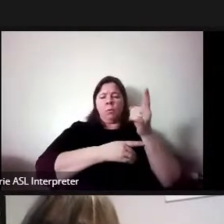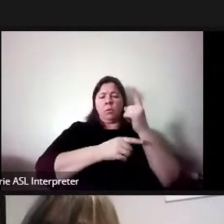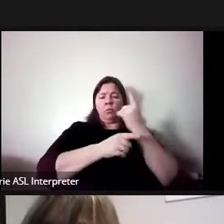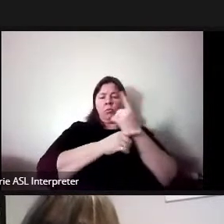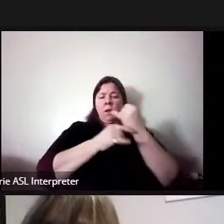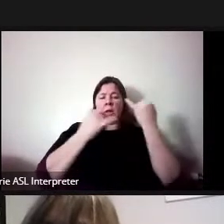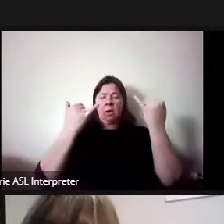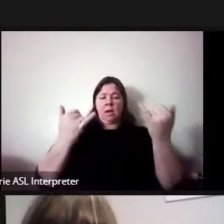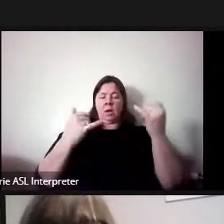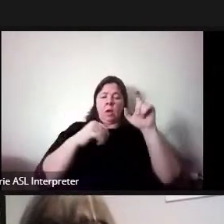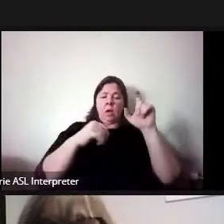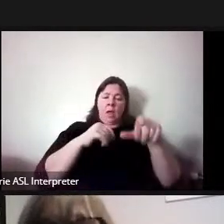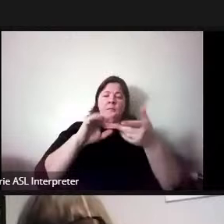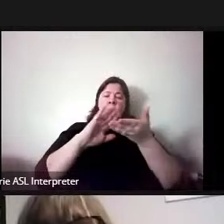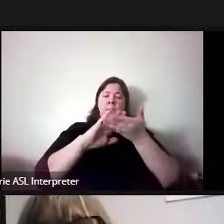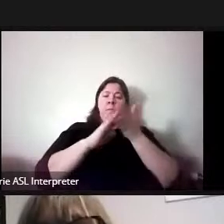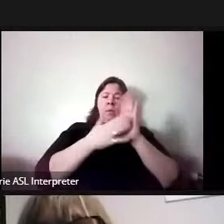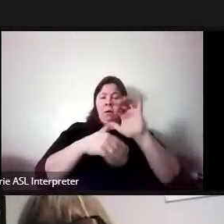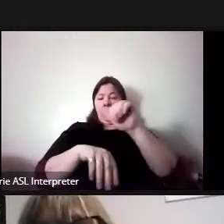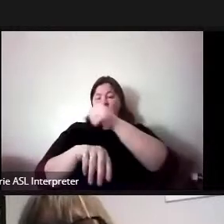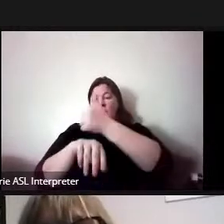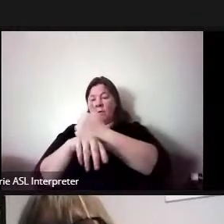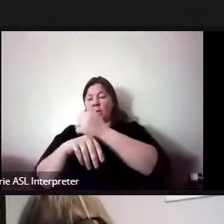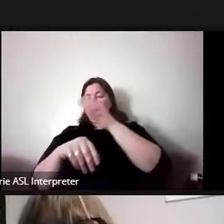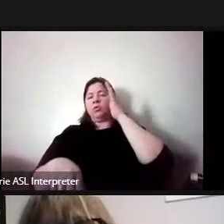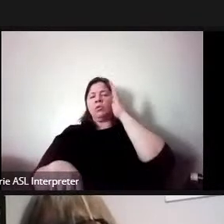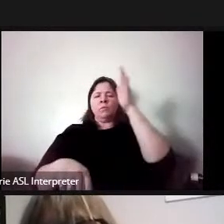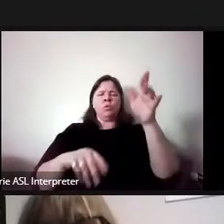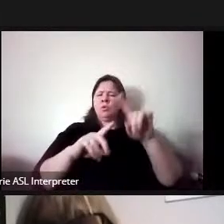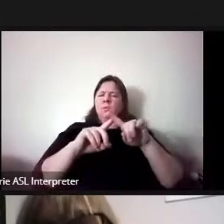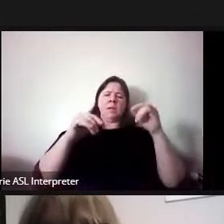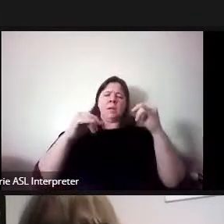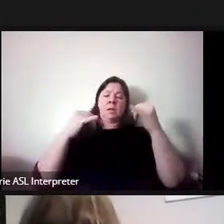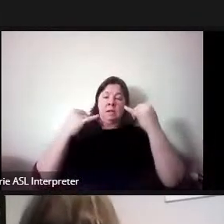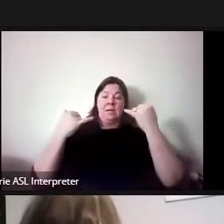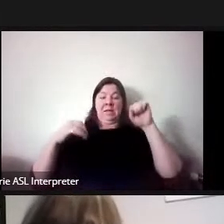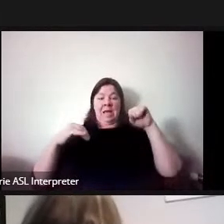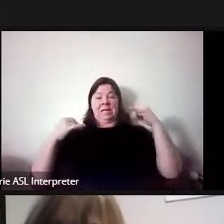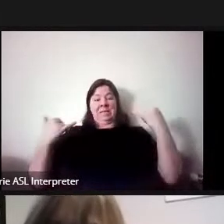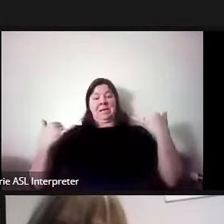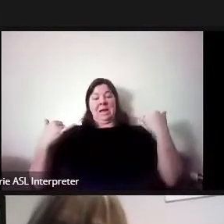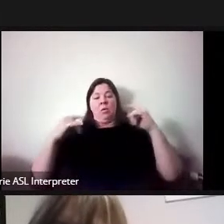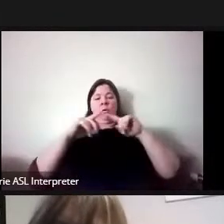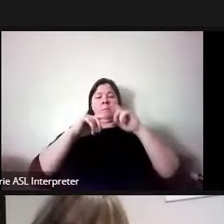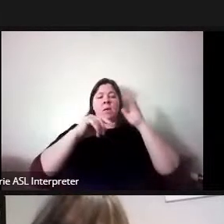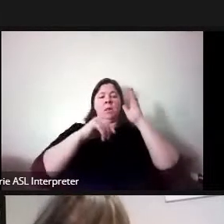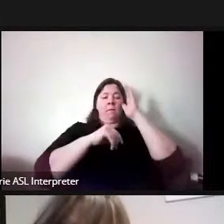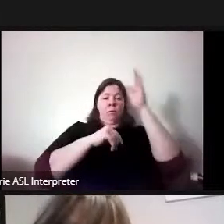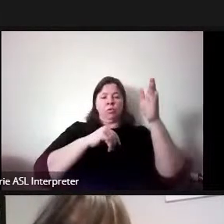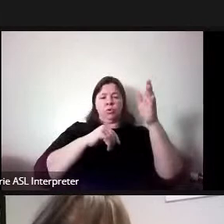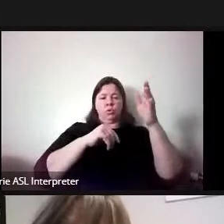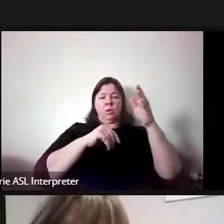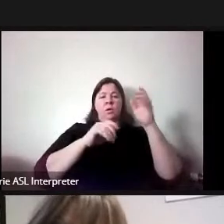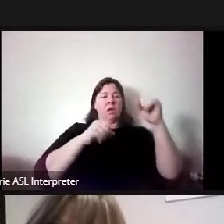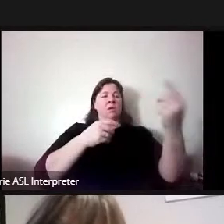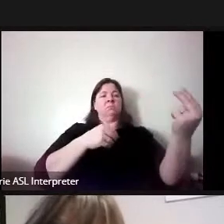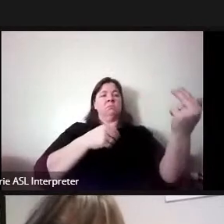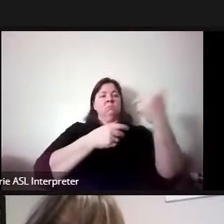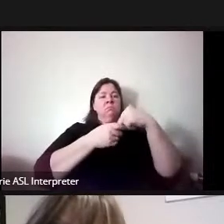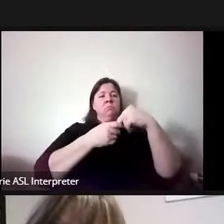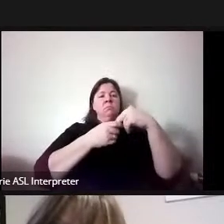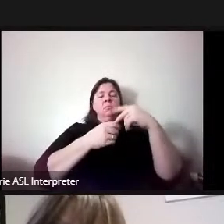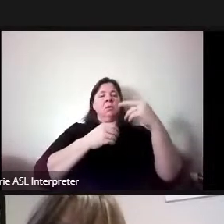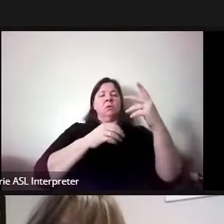now have to become a founder, but in future I think they anybody can come over there and pay